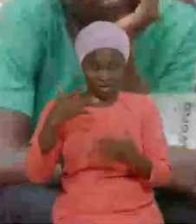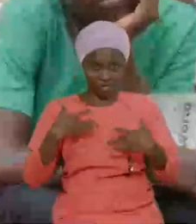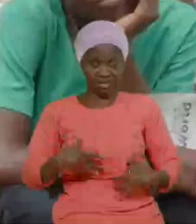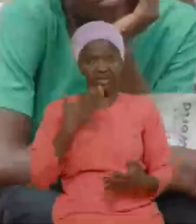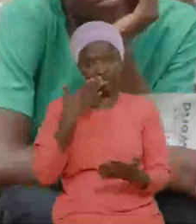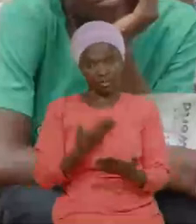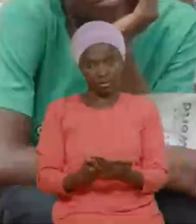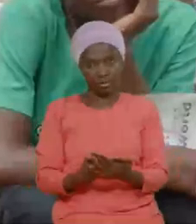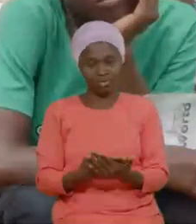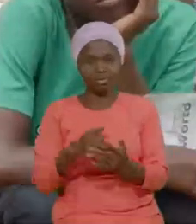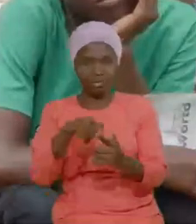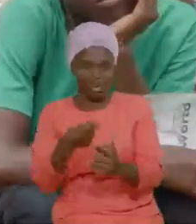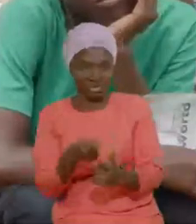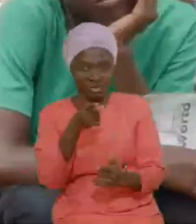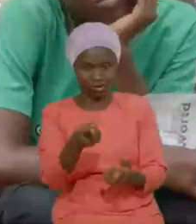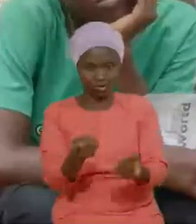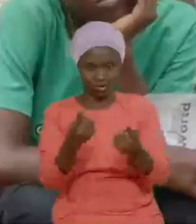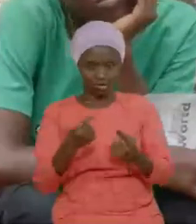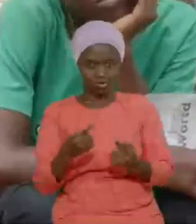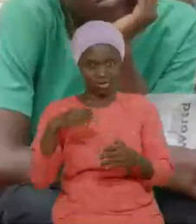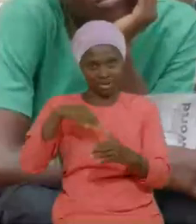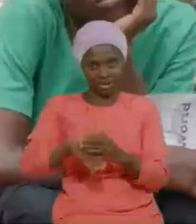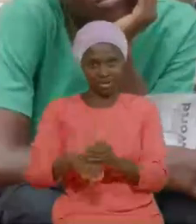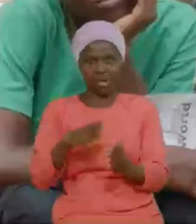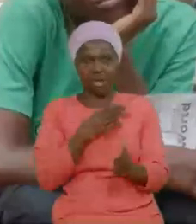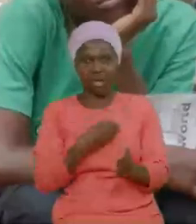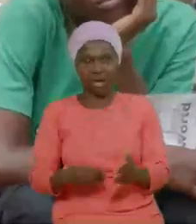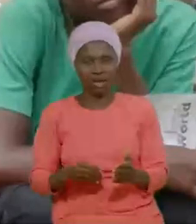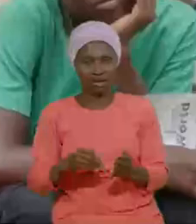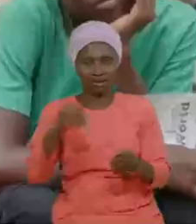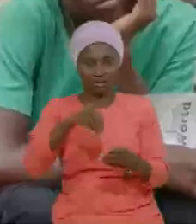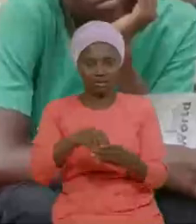Then you come in. You put in the ignition key.